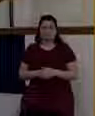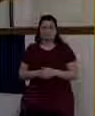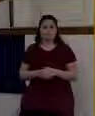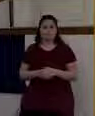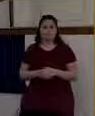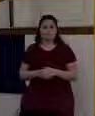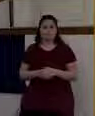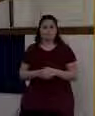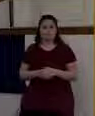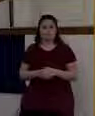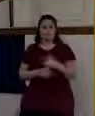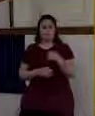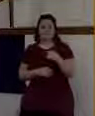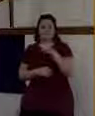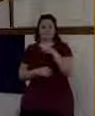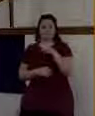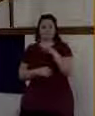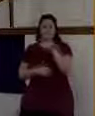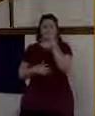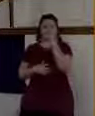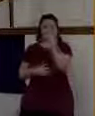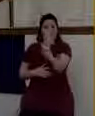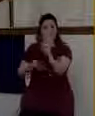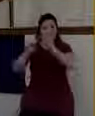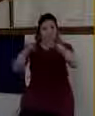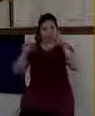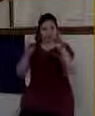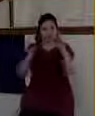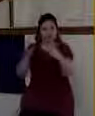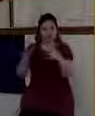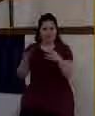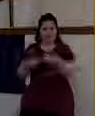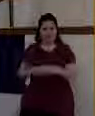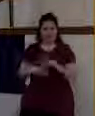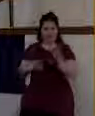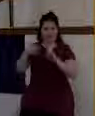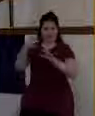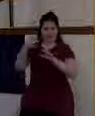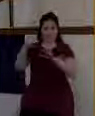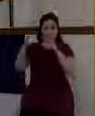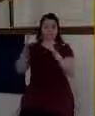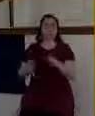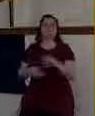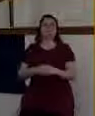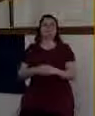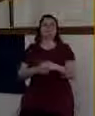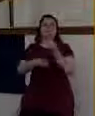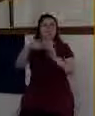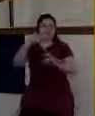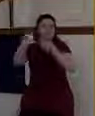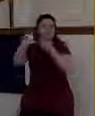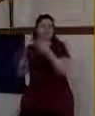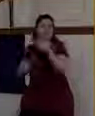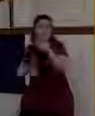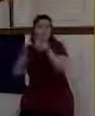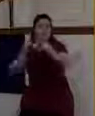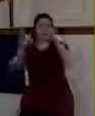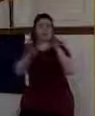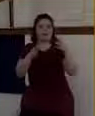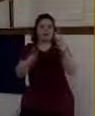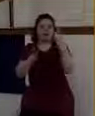he came. He went out a different way, and the reason for that was to avoid contact with people who would want to reciprocate him